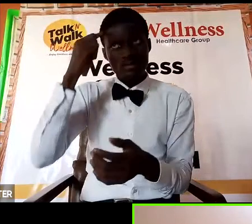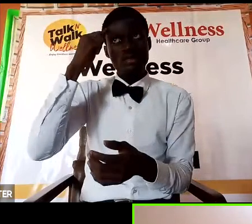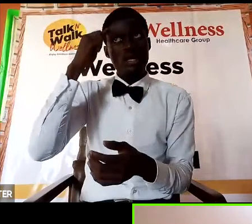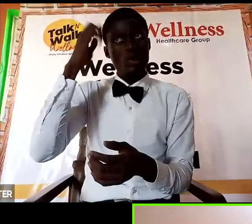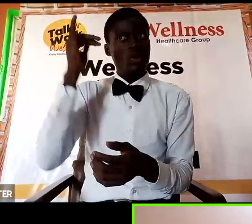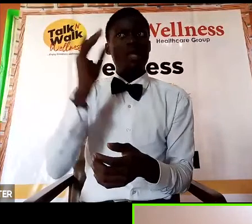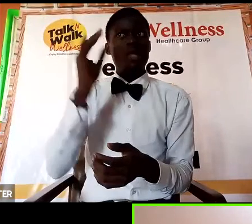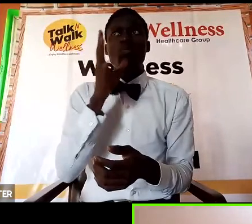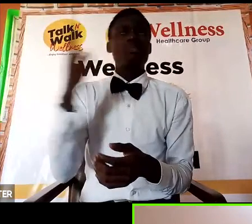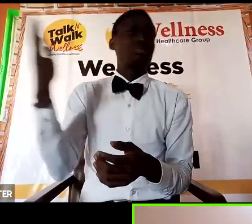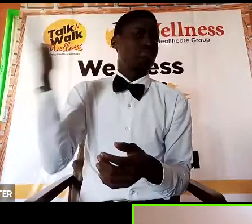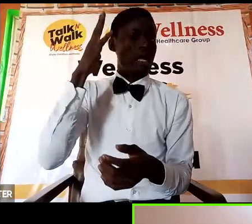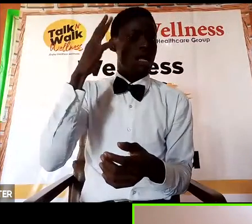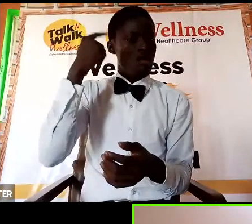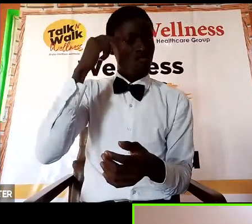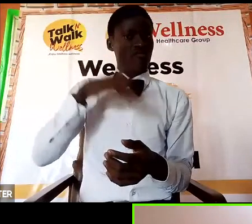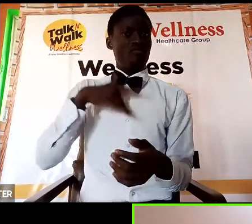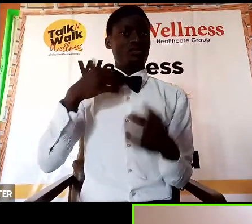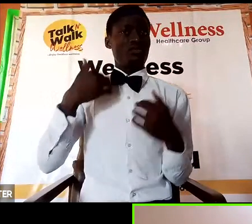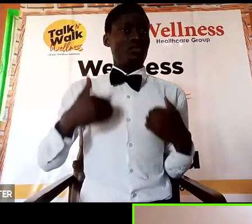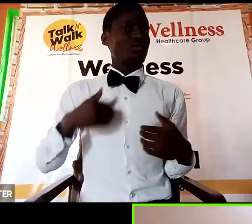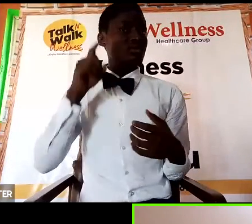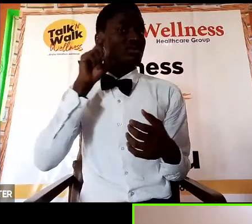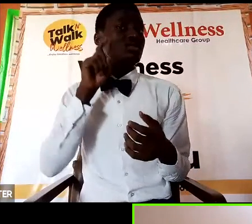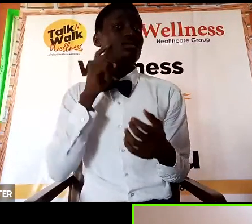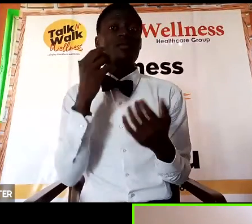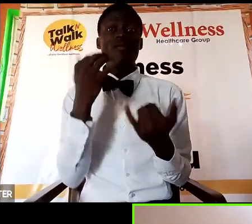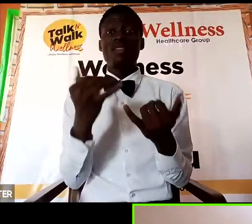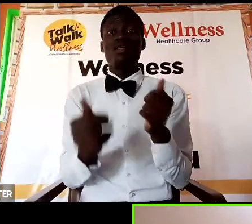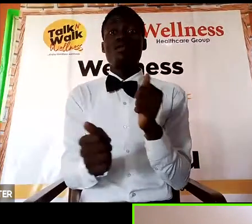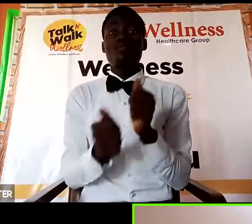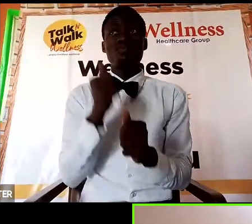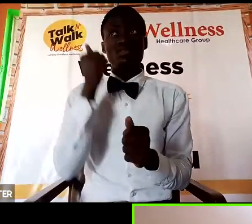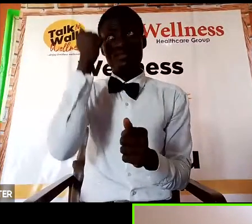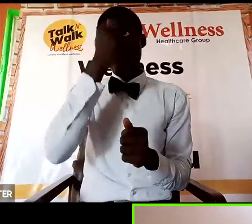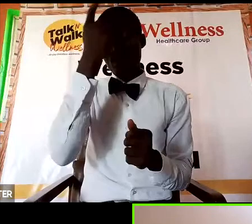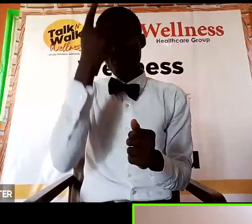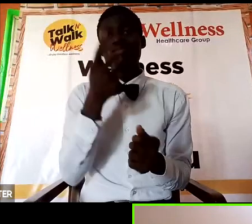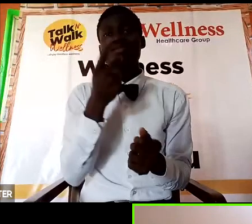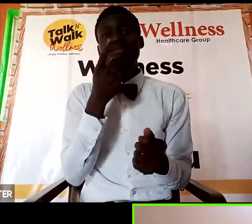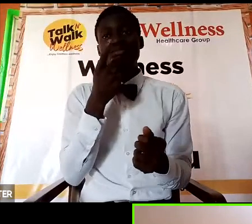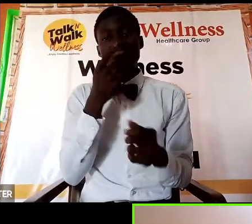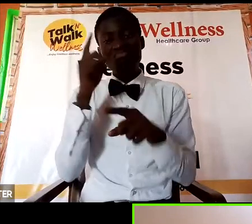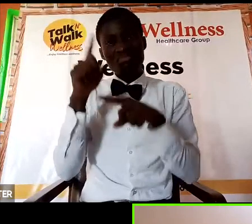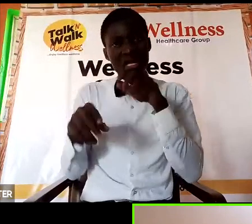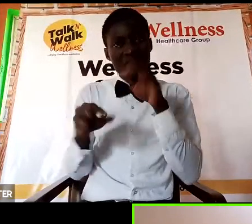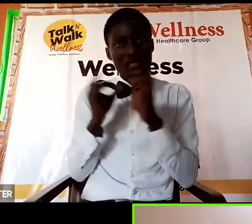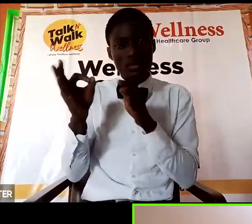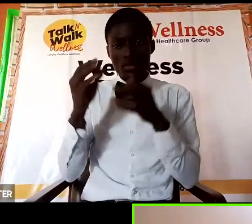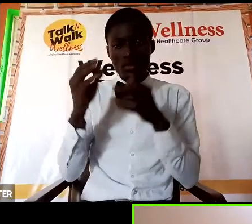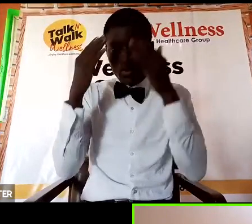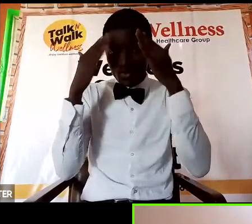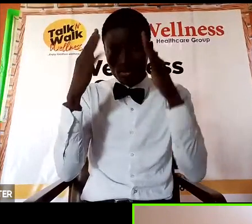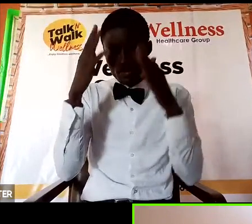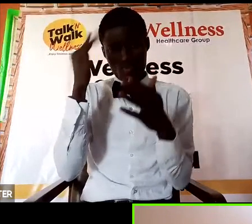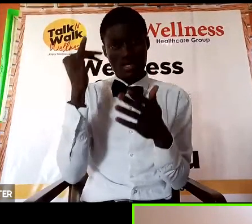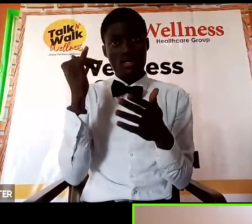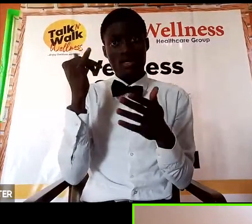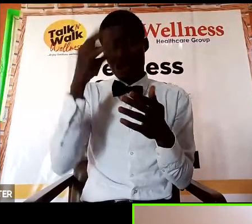cases, for a lot of African parents, there are no explanations. So you don't even know why. So the boy begins to feel like whenever I feel good